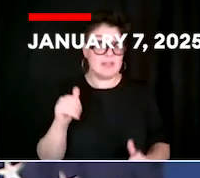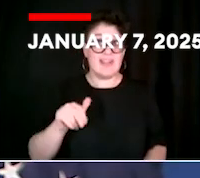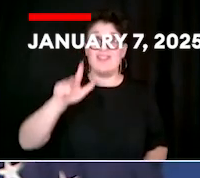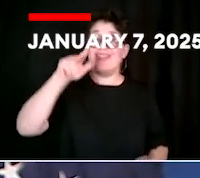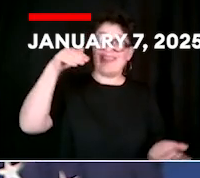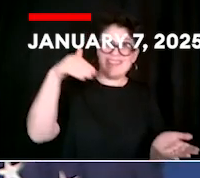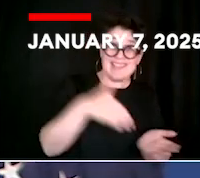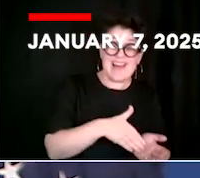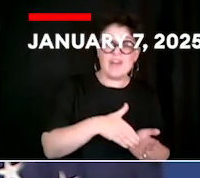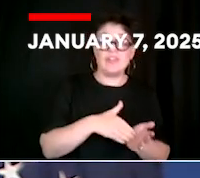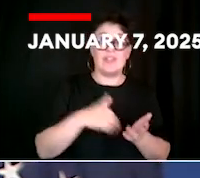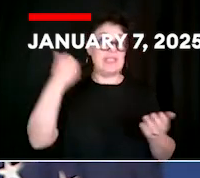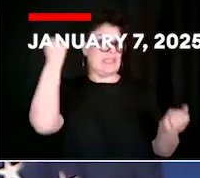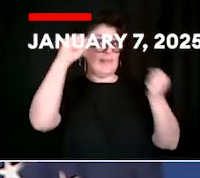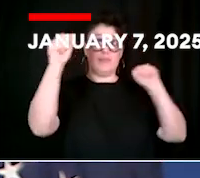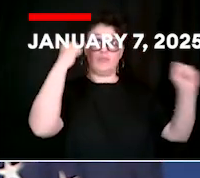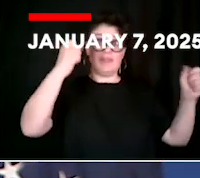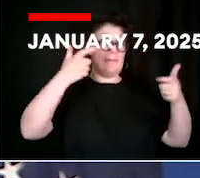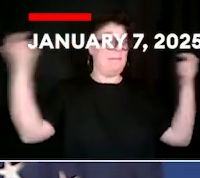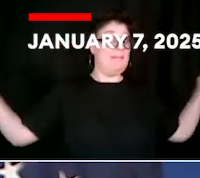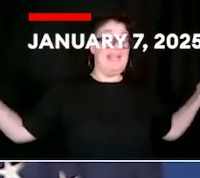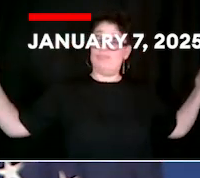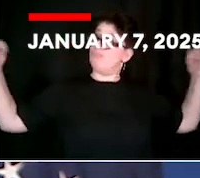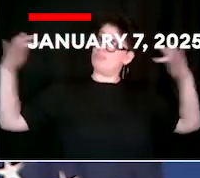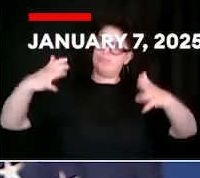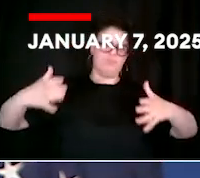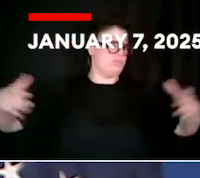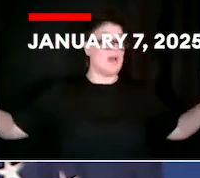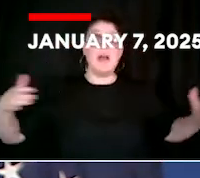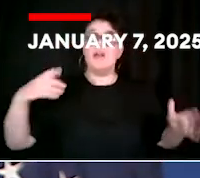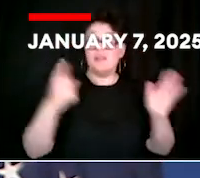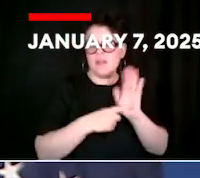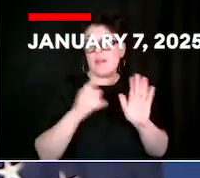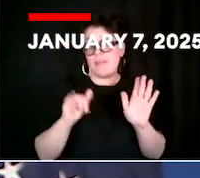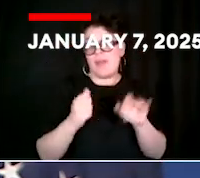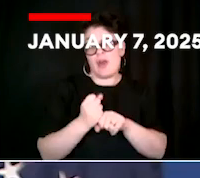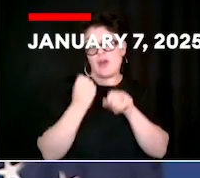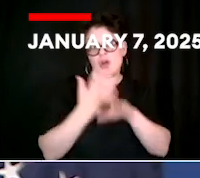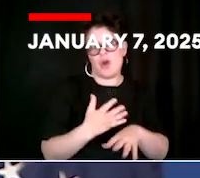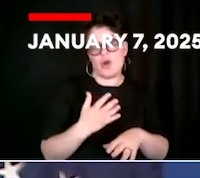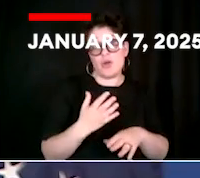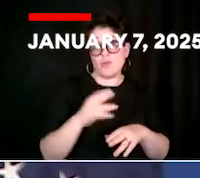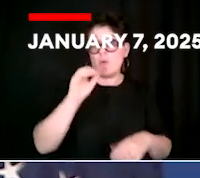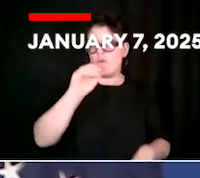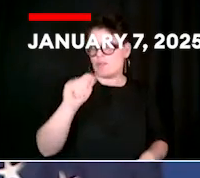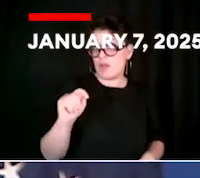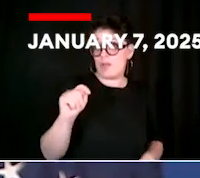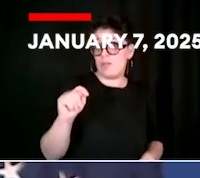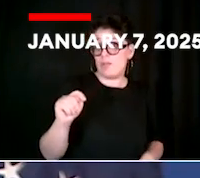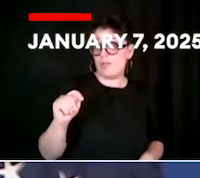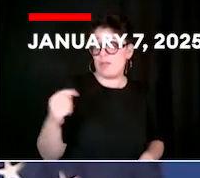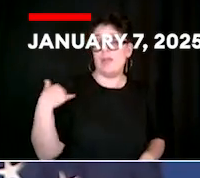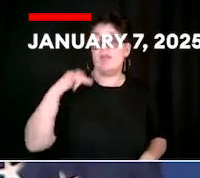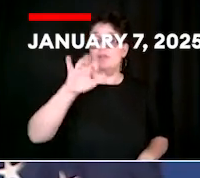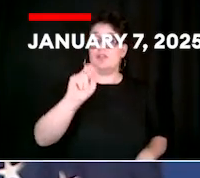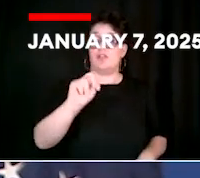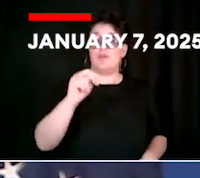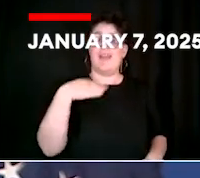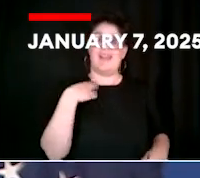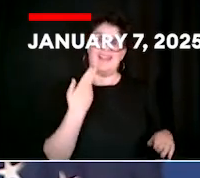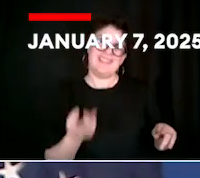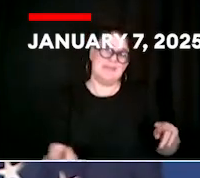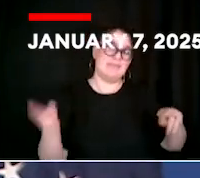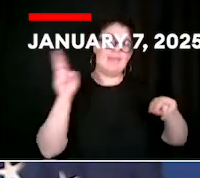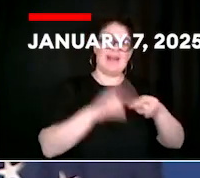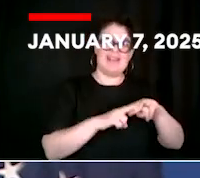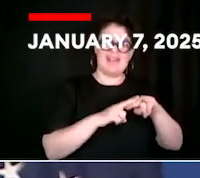large crowds. That causes sometime overtime. We had a spike in January of crime in our subway system.